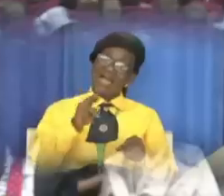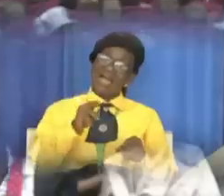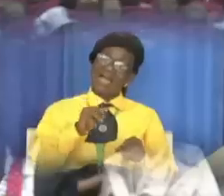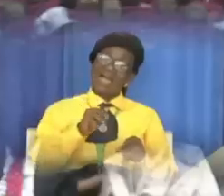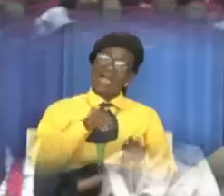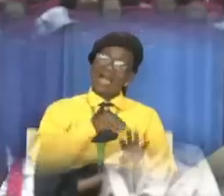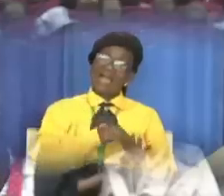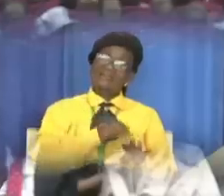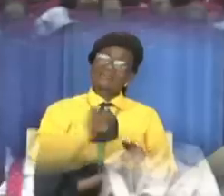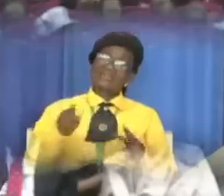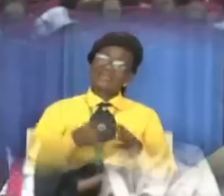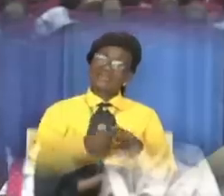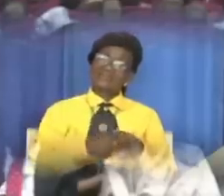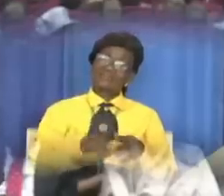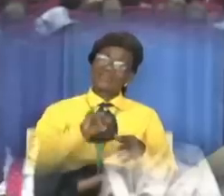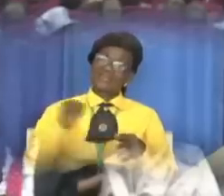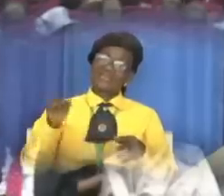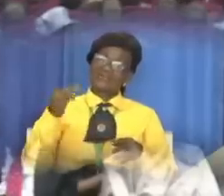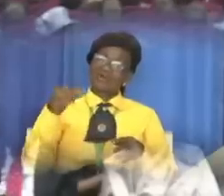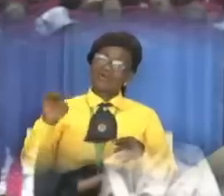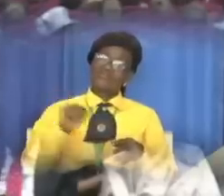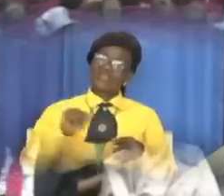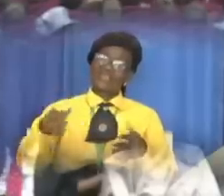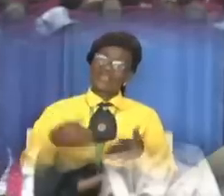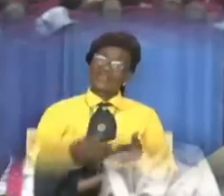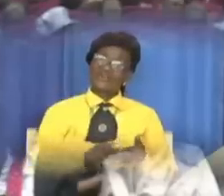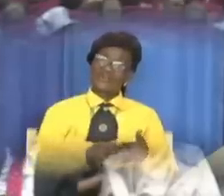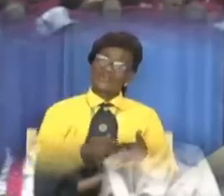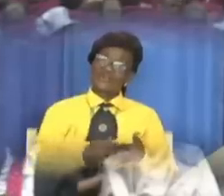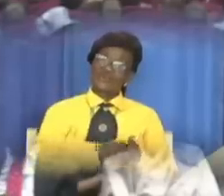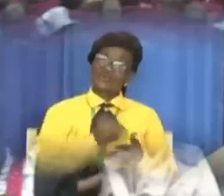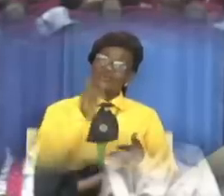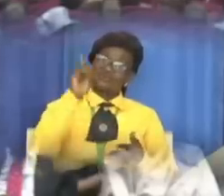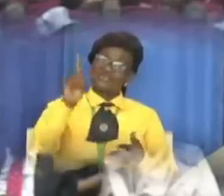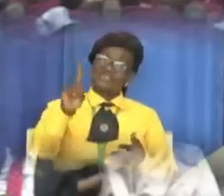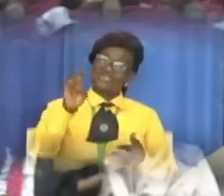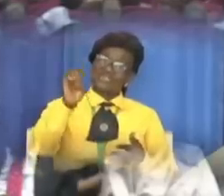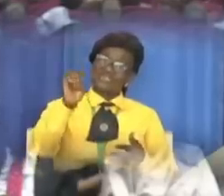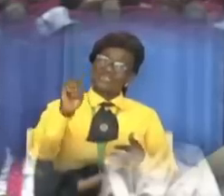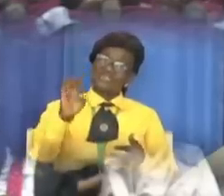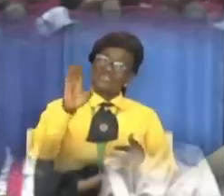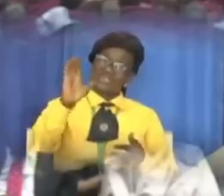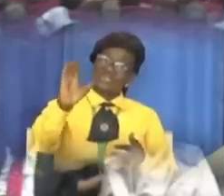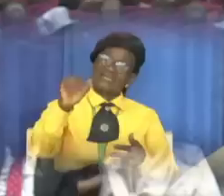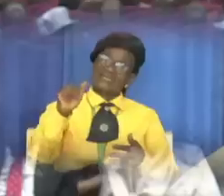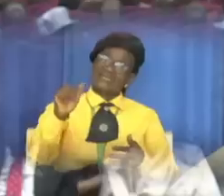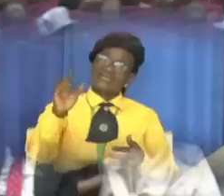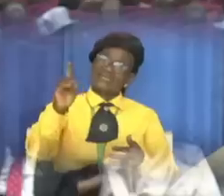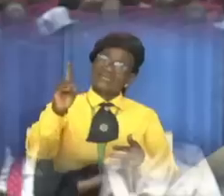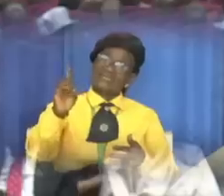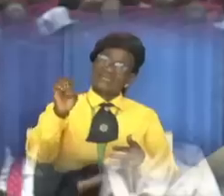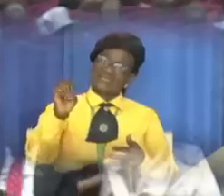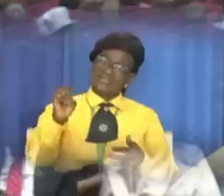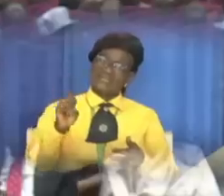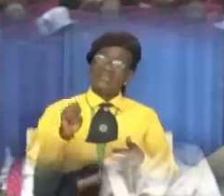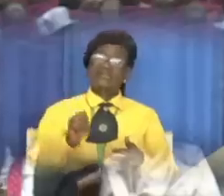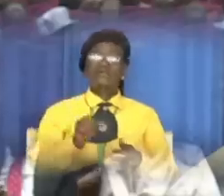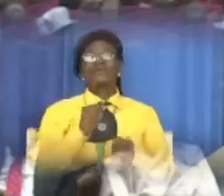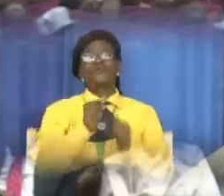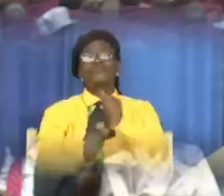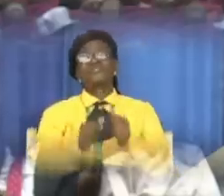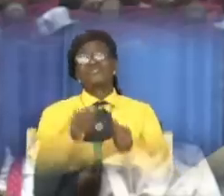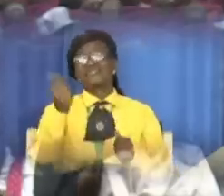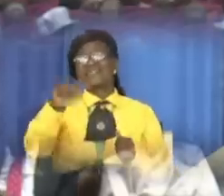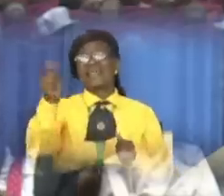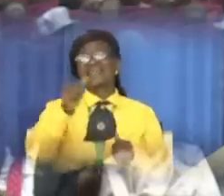Whatever happens to you this year is going to determine what happens to you in the next 10